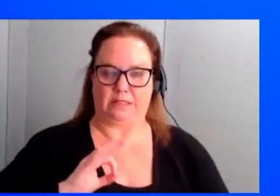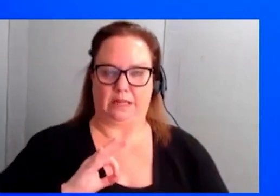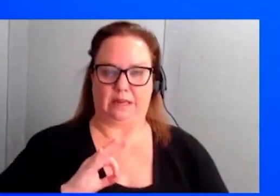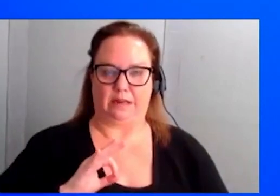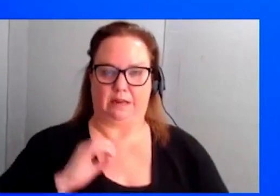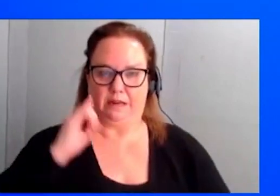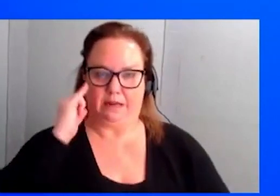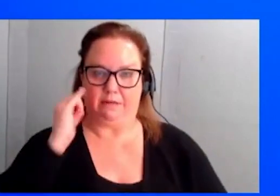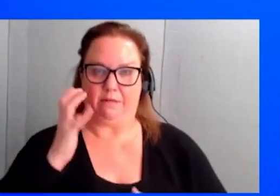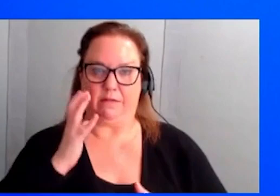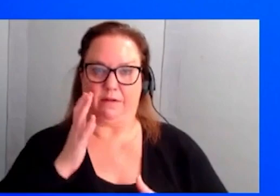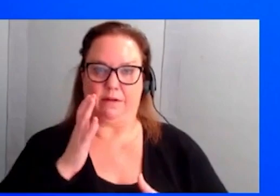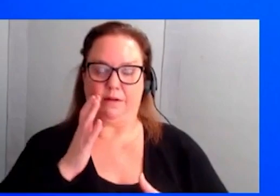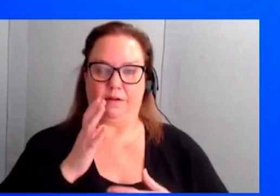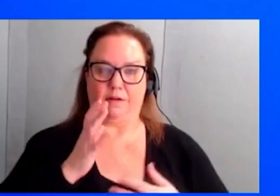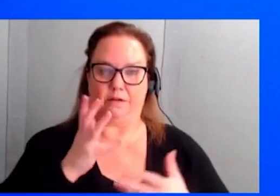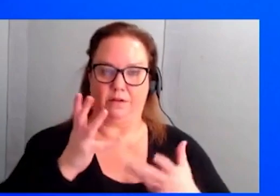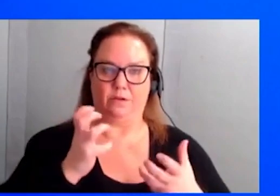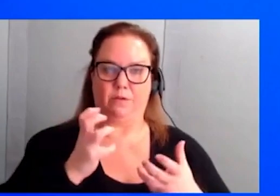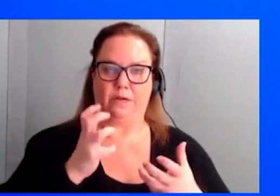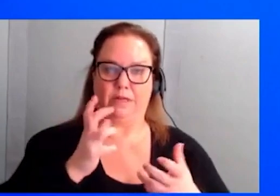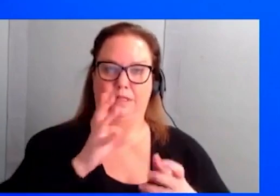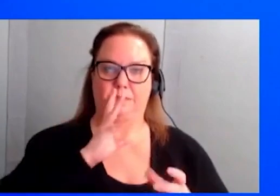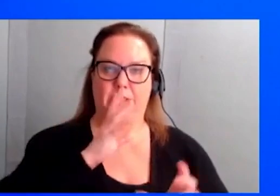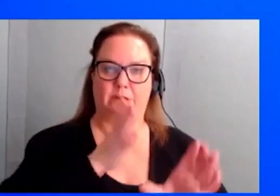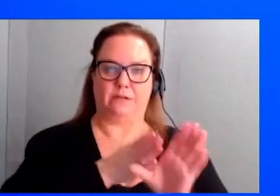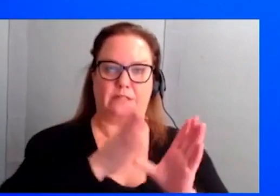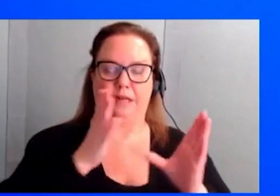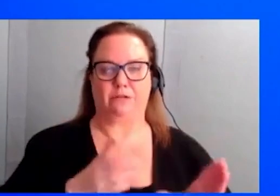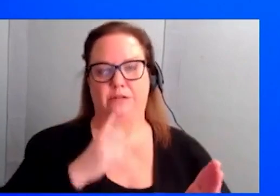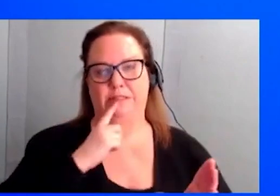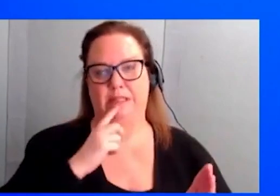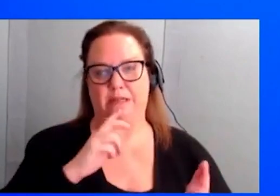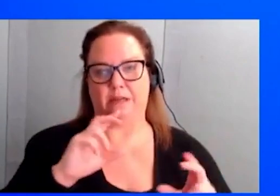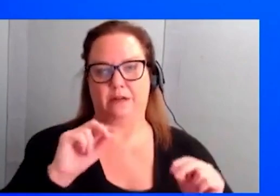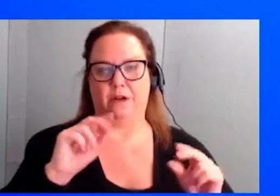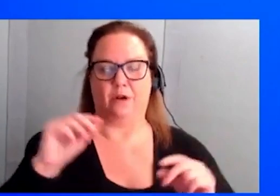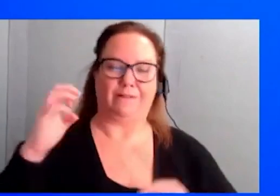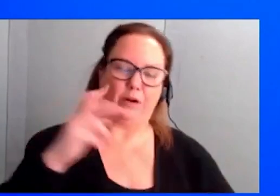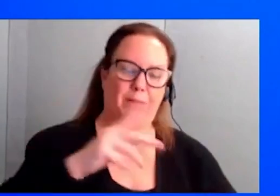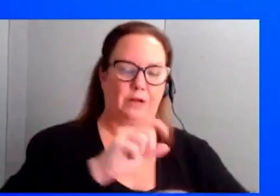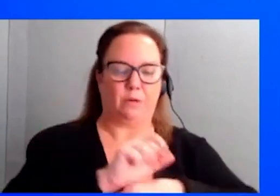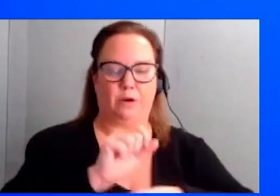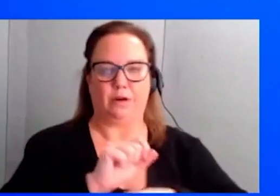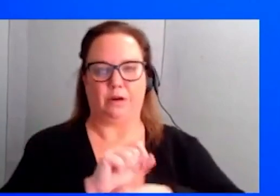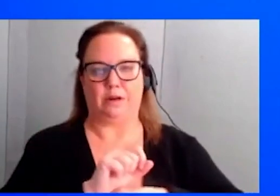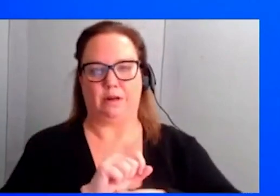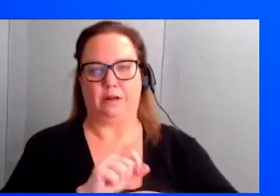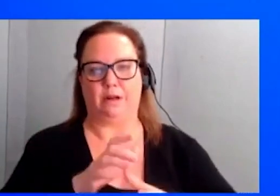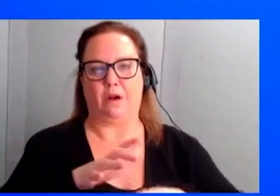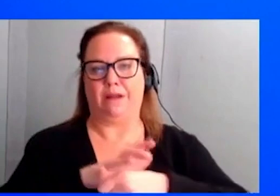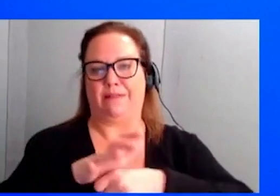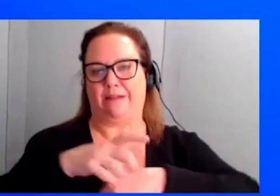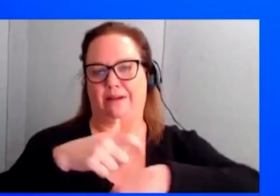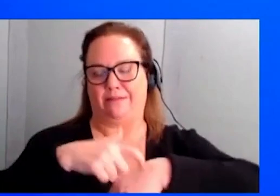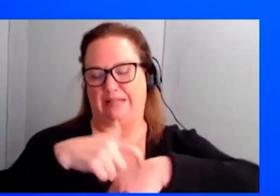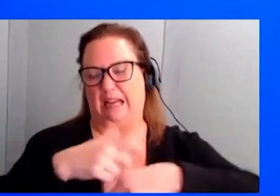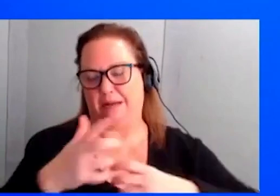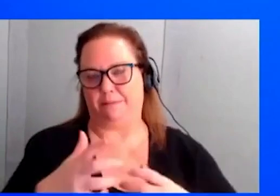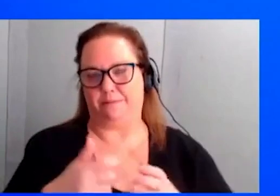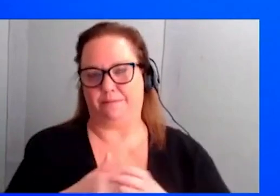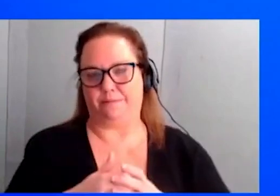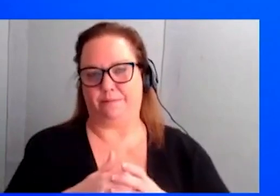your visit you would like to speak to him. And I'm like, I got to get back to work. And only if they have time, right? And I'm so